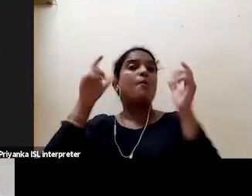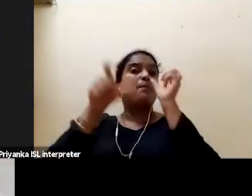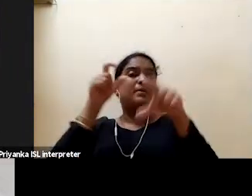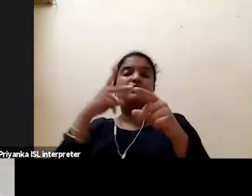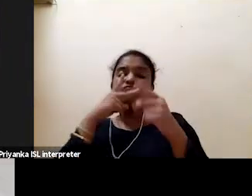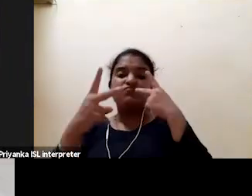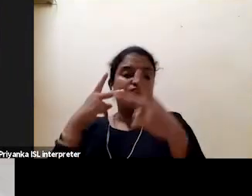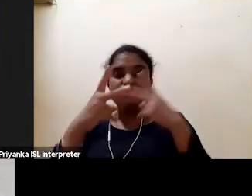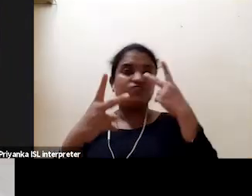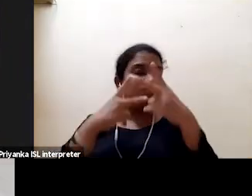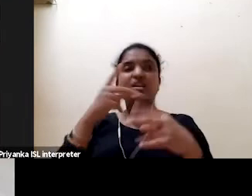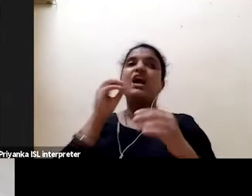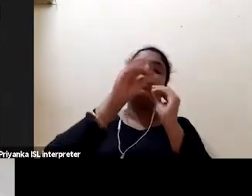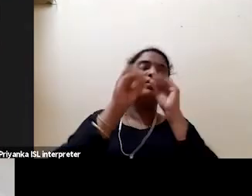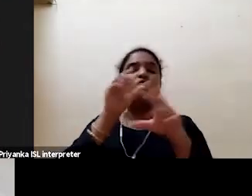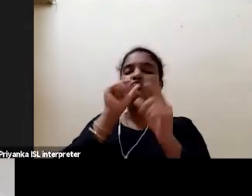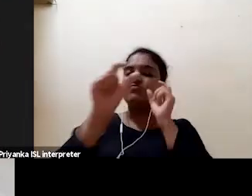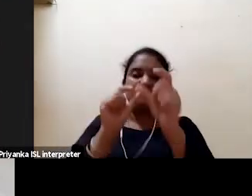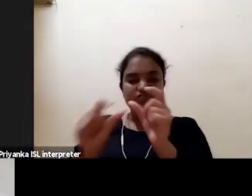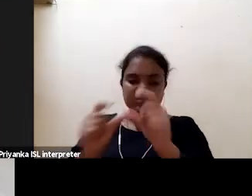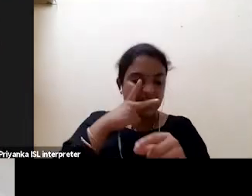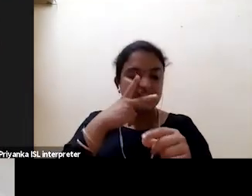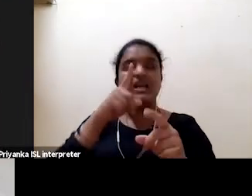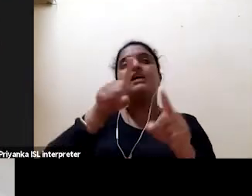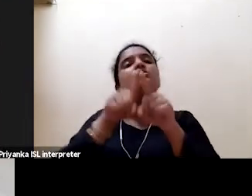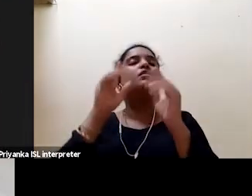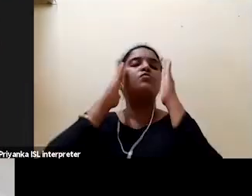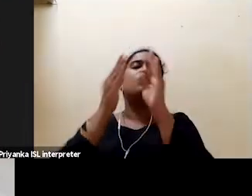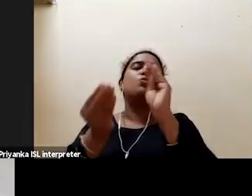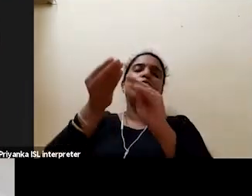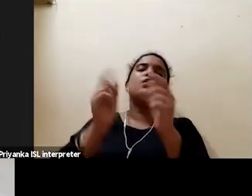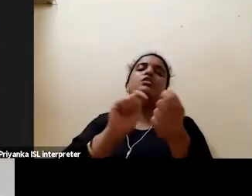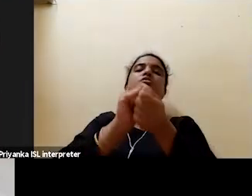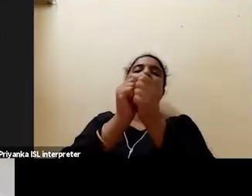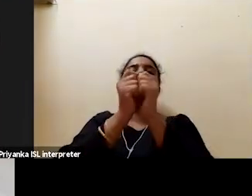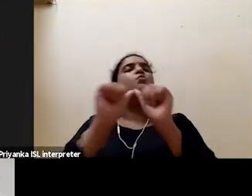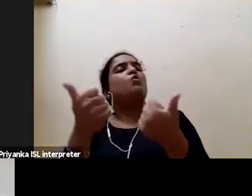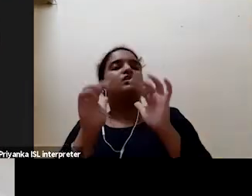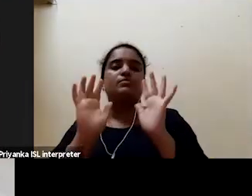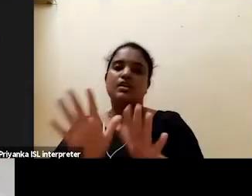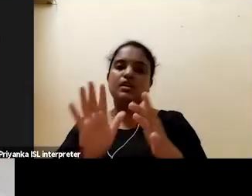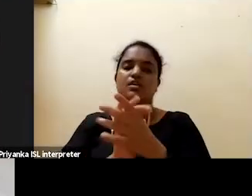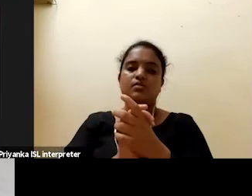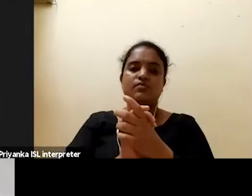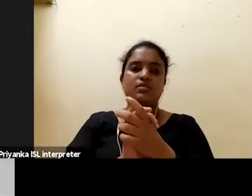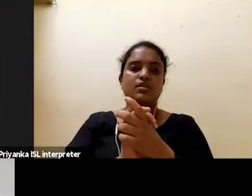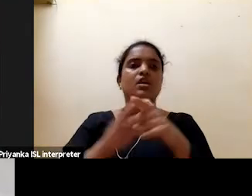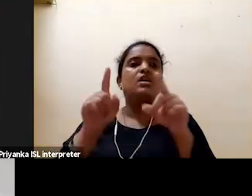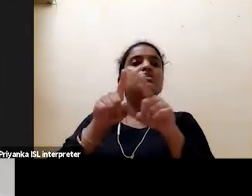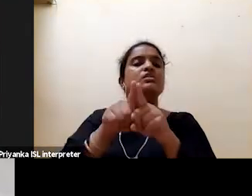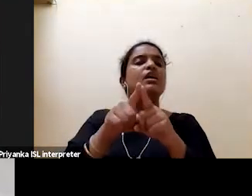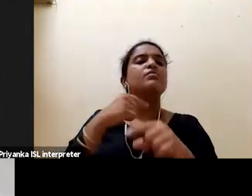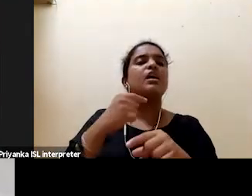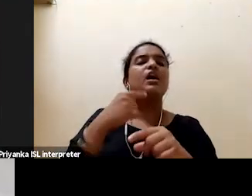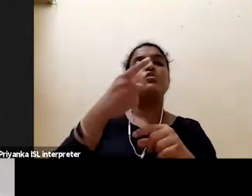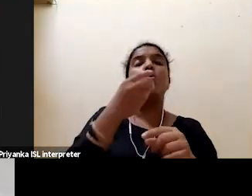you can write on that topic. You can focus more on that topic. And also to remember, you don't necessarily have to cook to